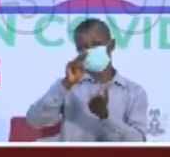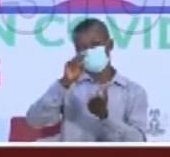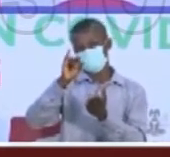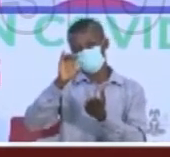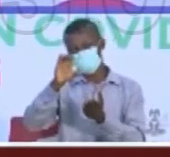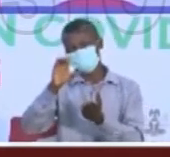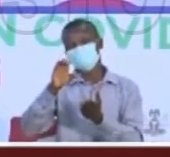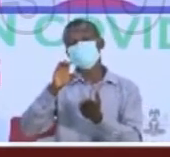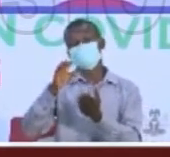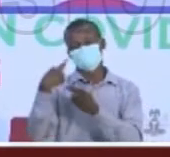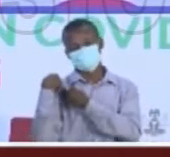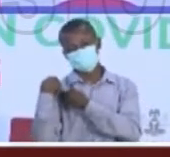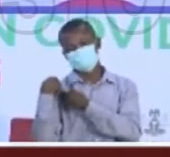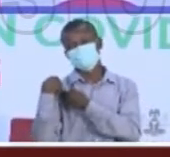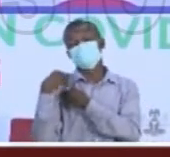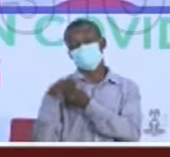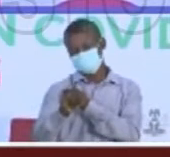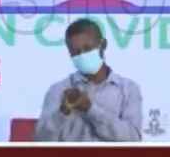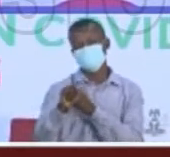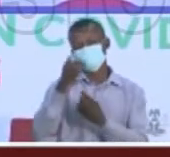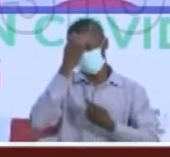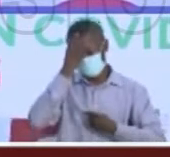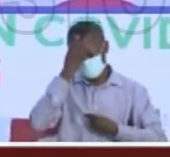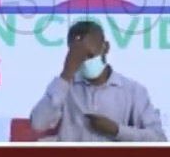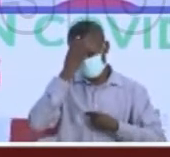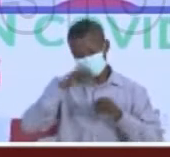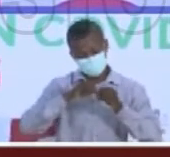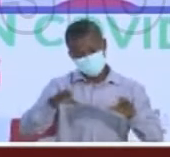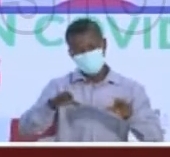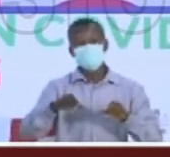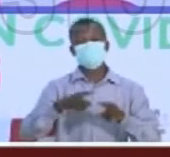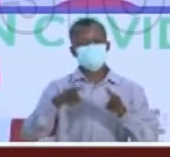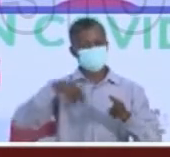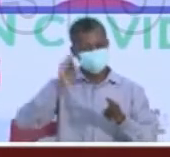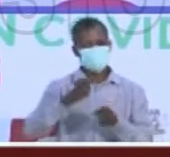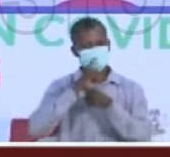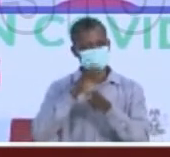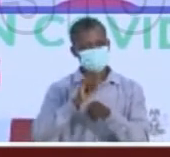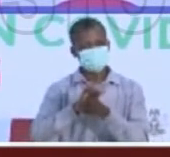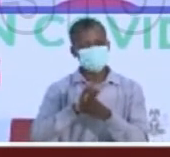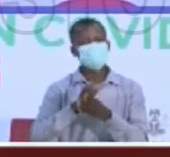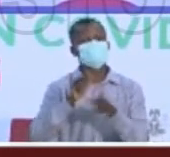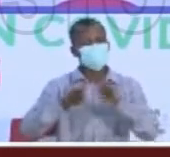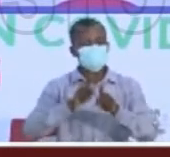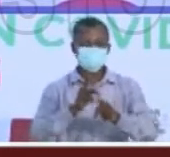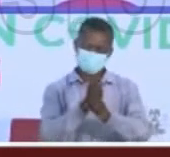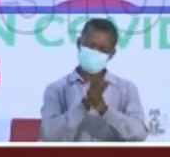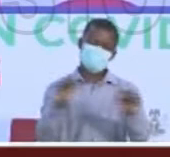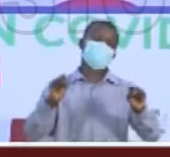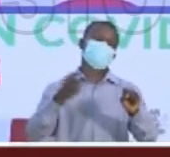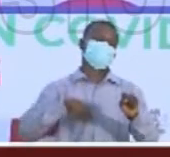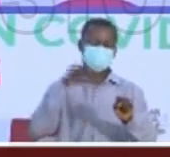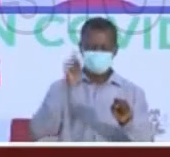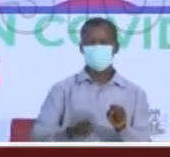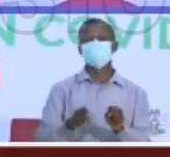we're in the middle of a pandemic, we have to find a way of doing this safely. We have to adapt to the new